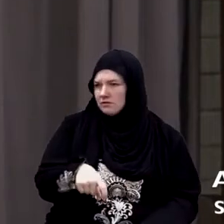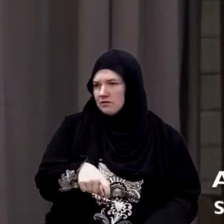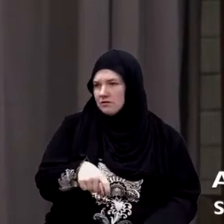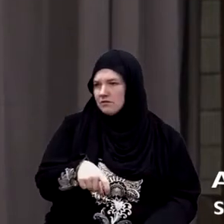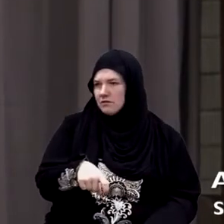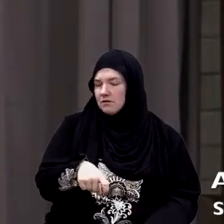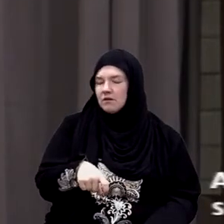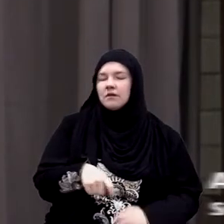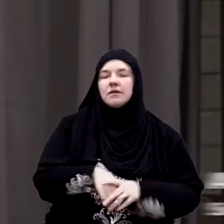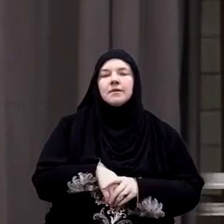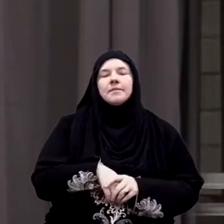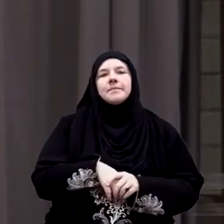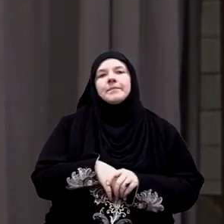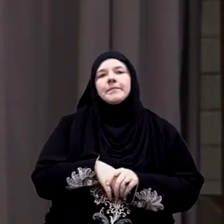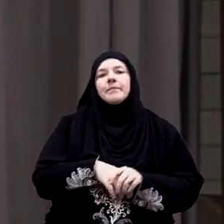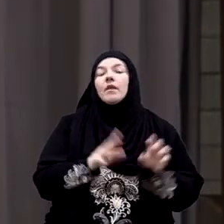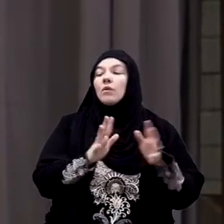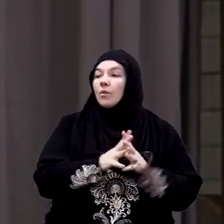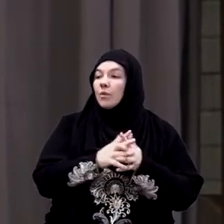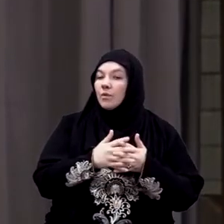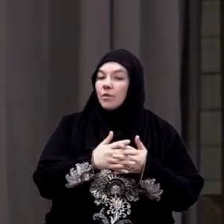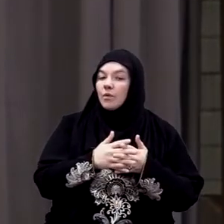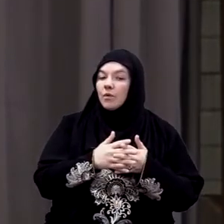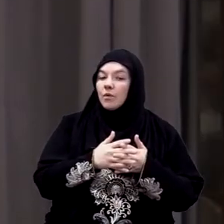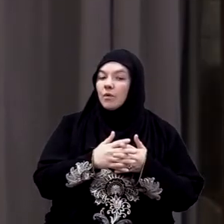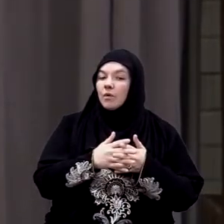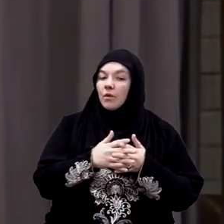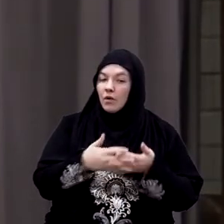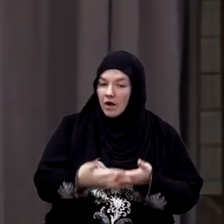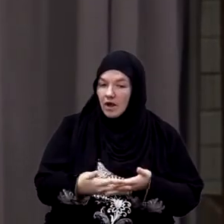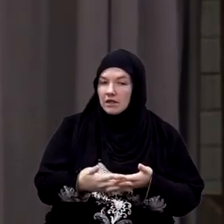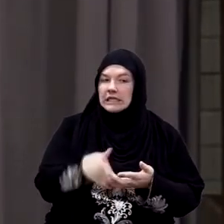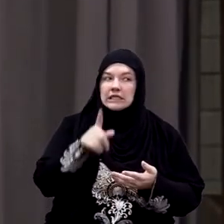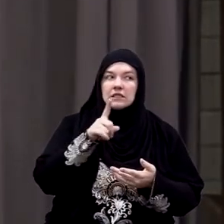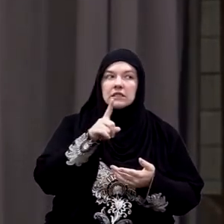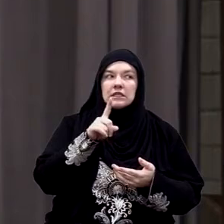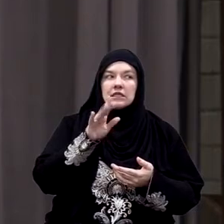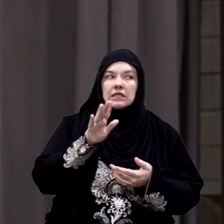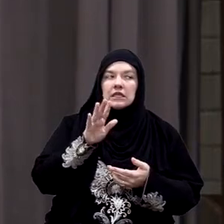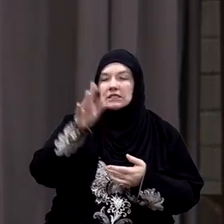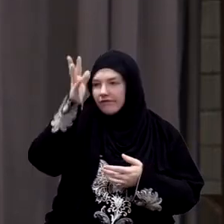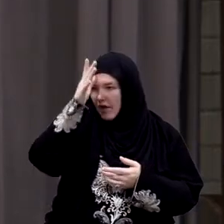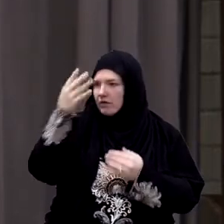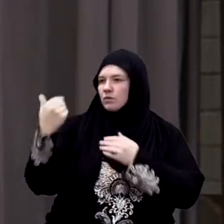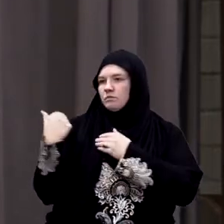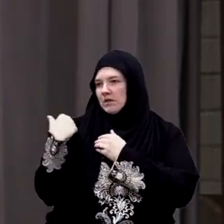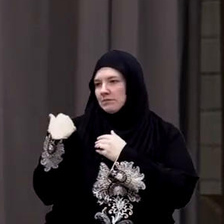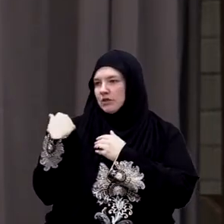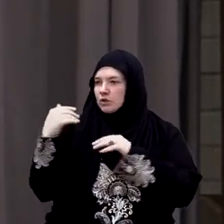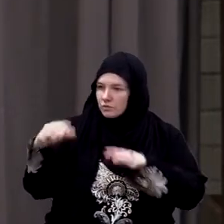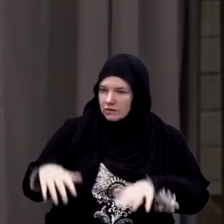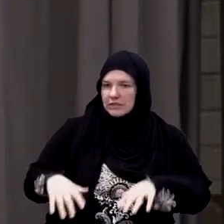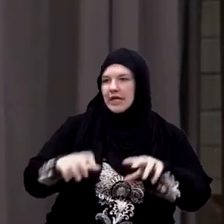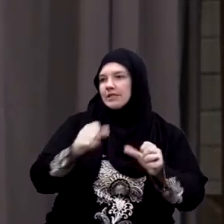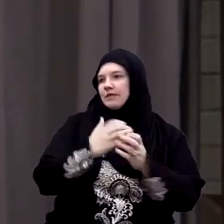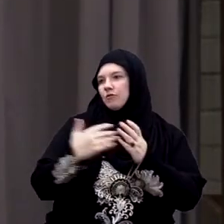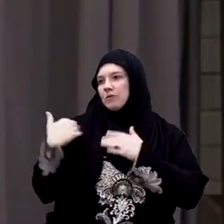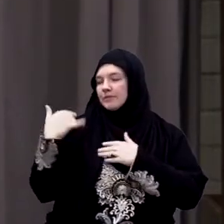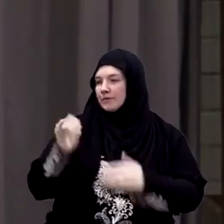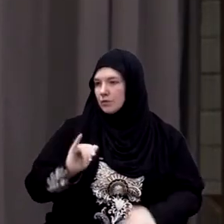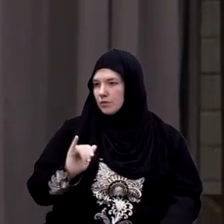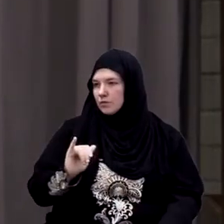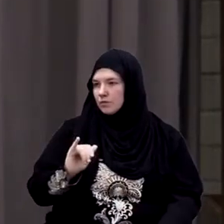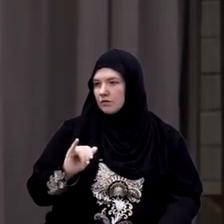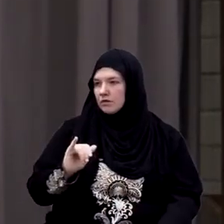stands with the father, the husband. And that also means that the